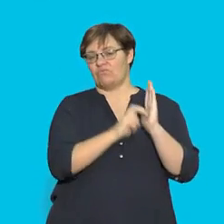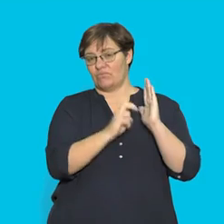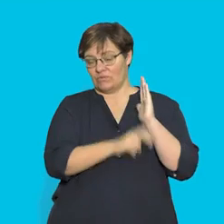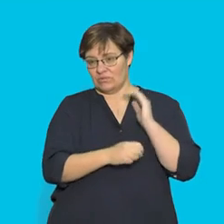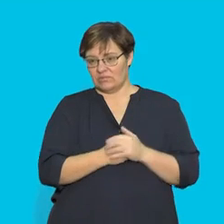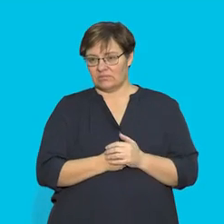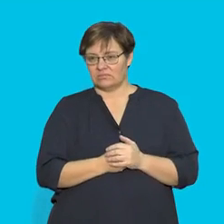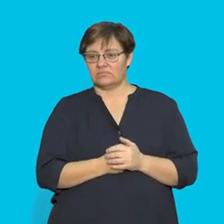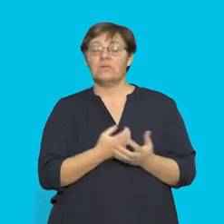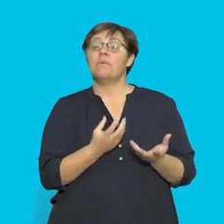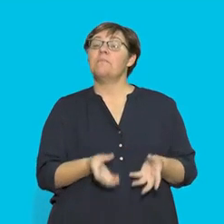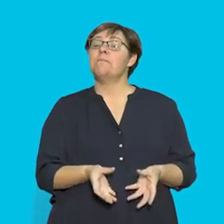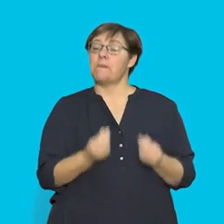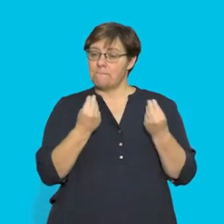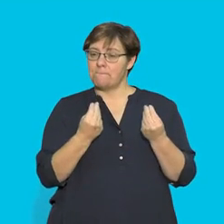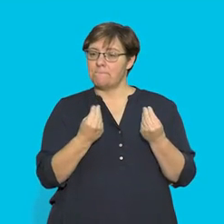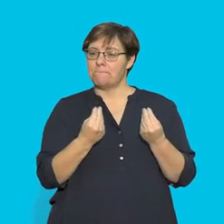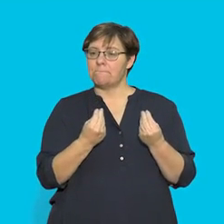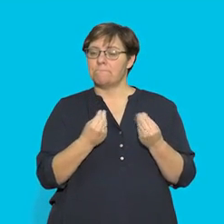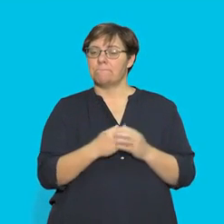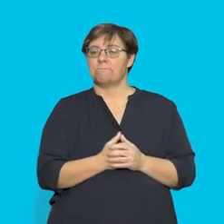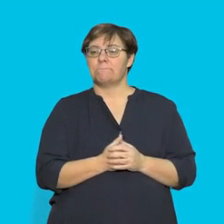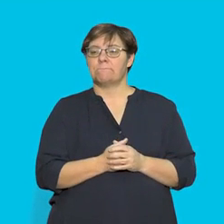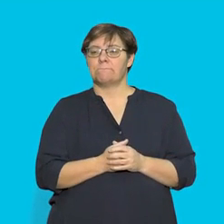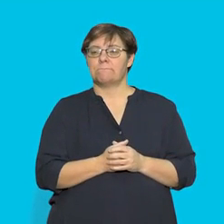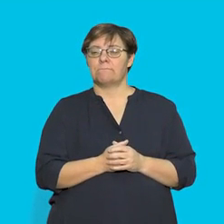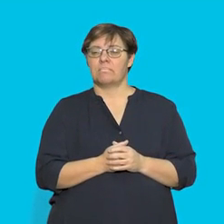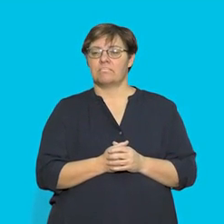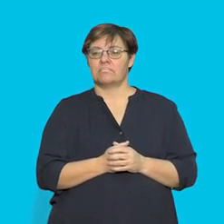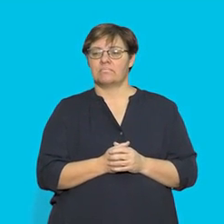rule. So let's begin by finding angle